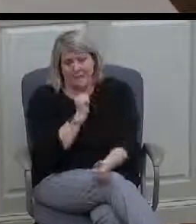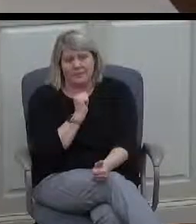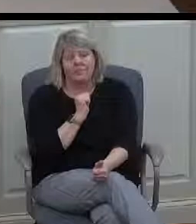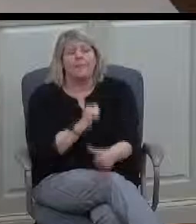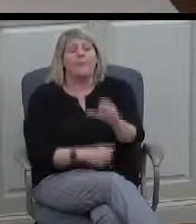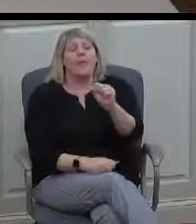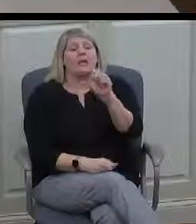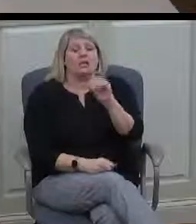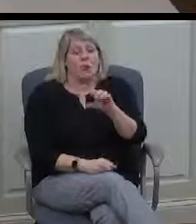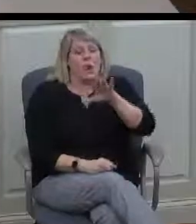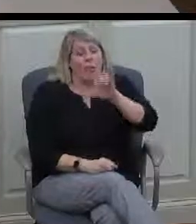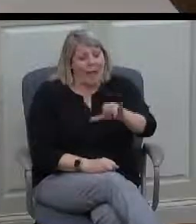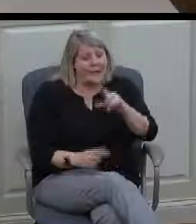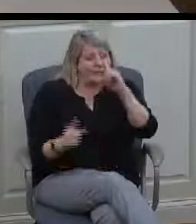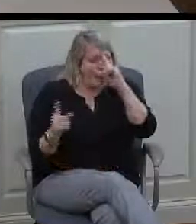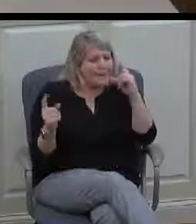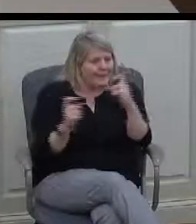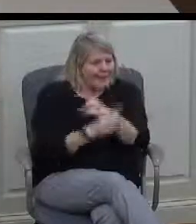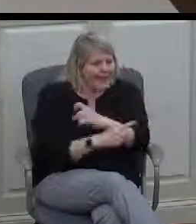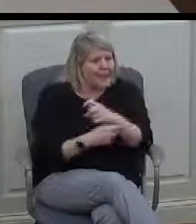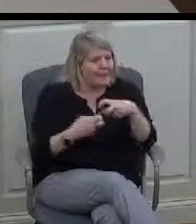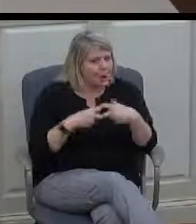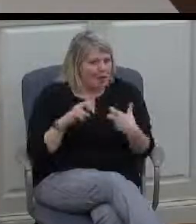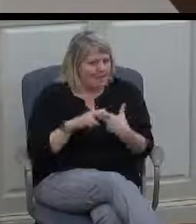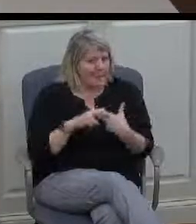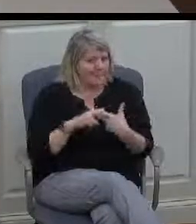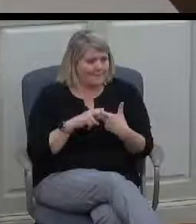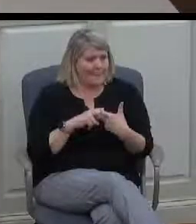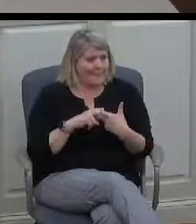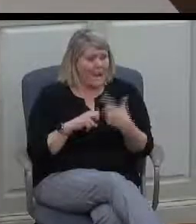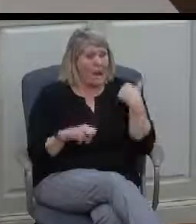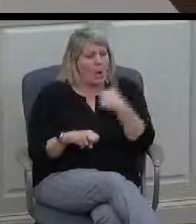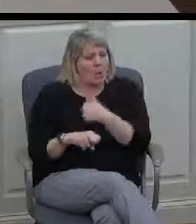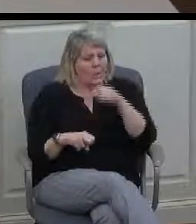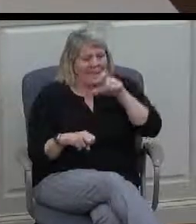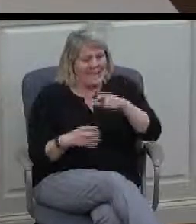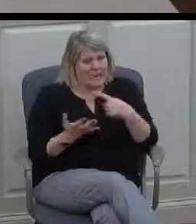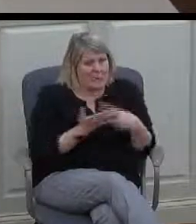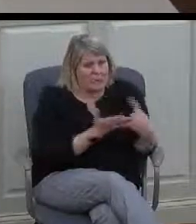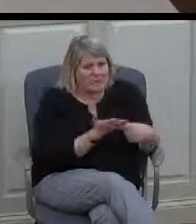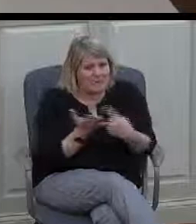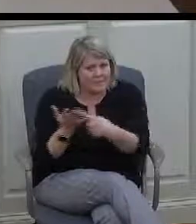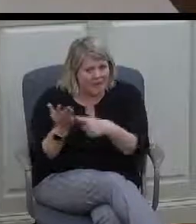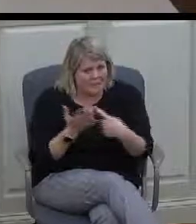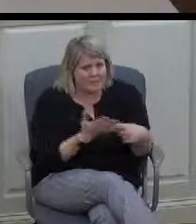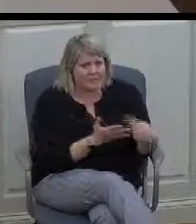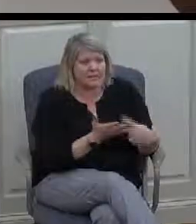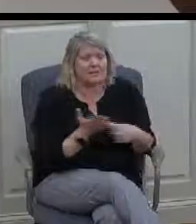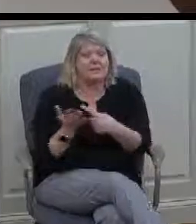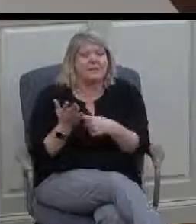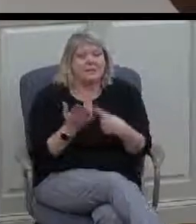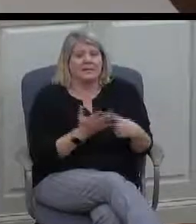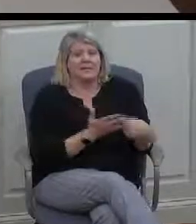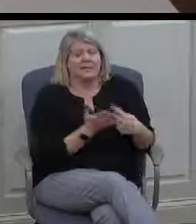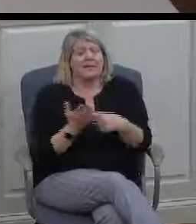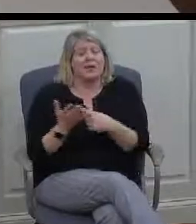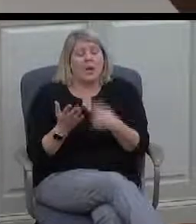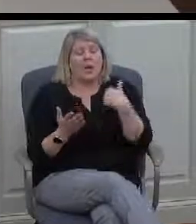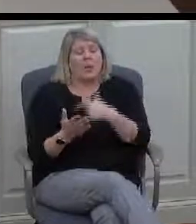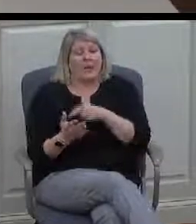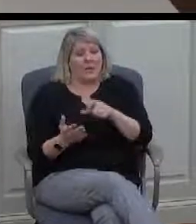And so that's a complex issue and one that bears a lot of talk as we go forward, and definitely as we consider the streetscape. I don't